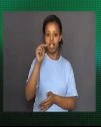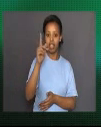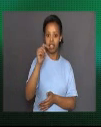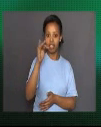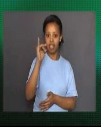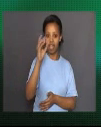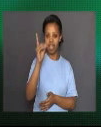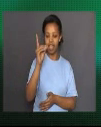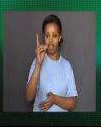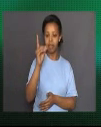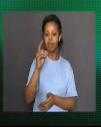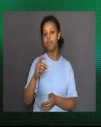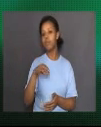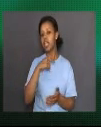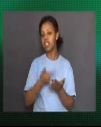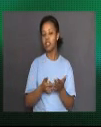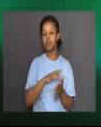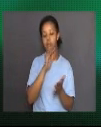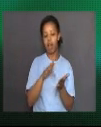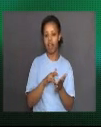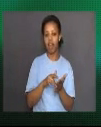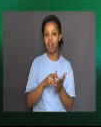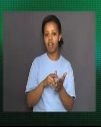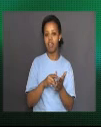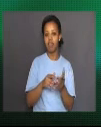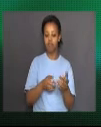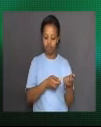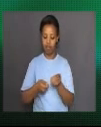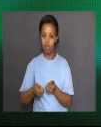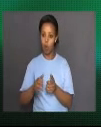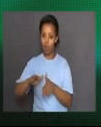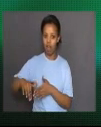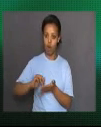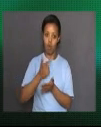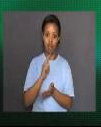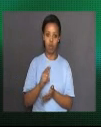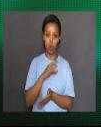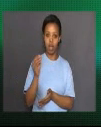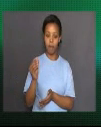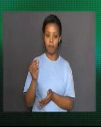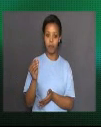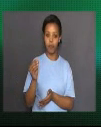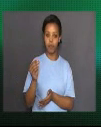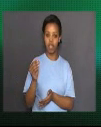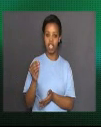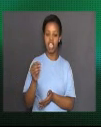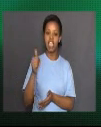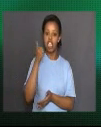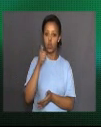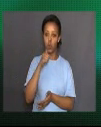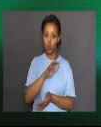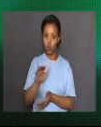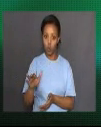lets microtubules that are attached to the kinetochores to pull the sister